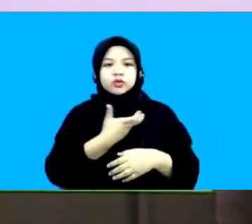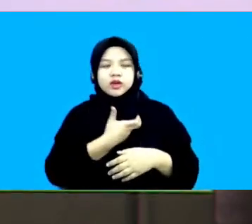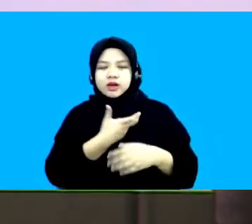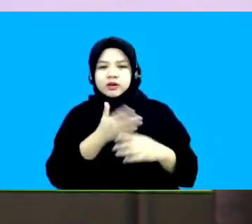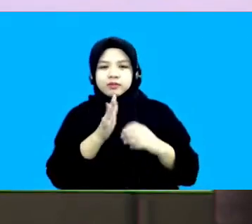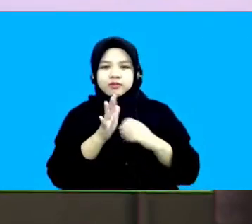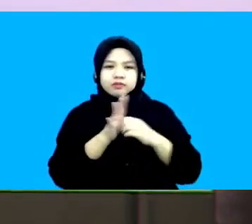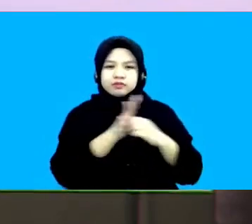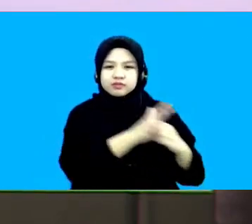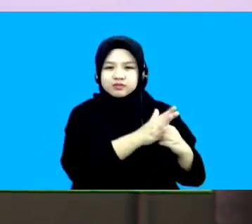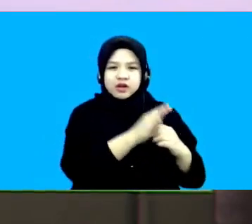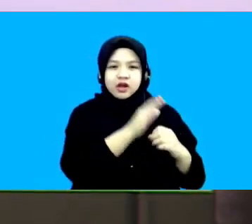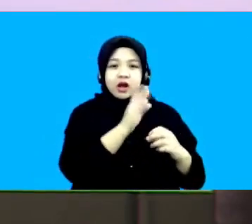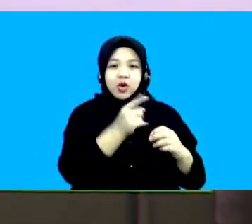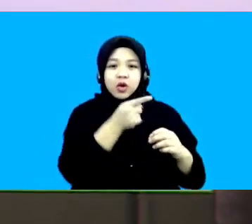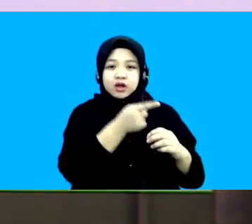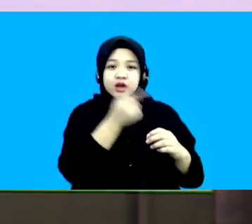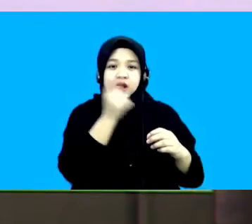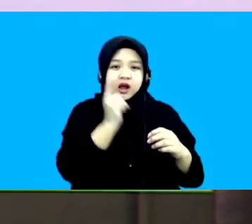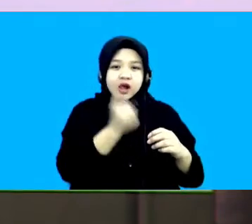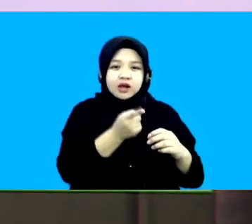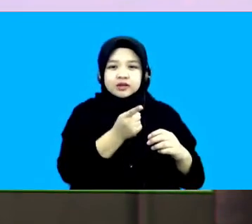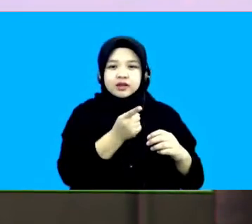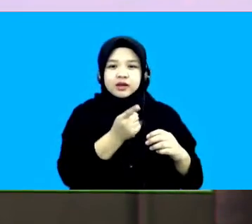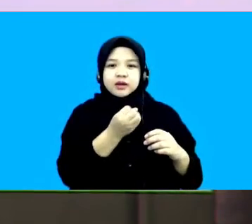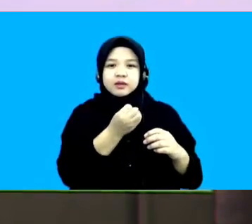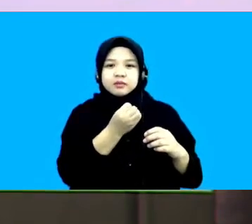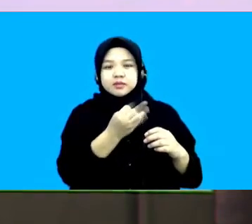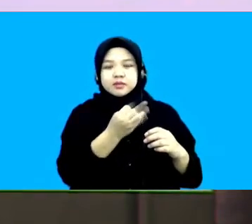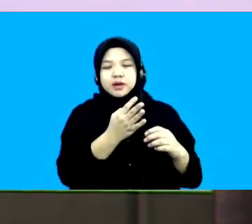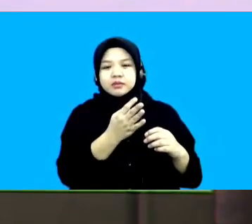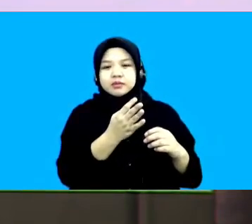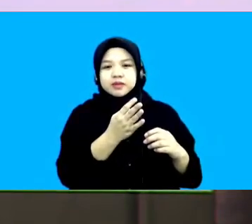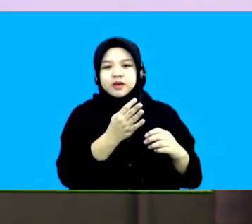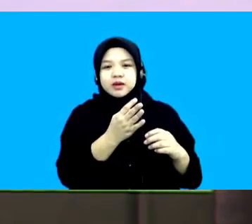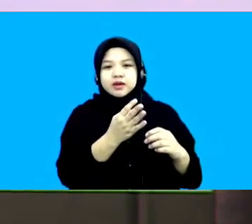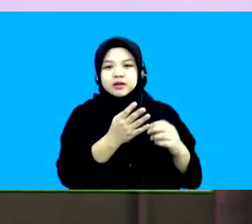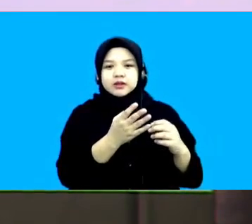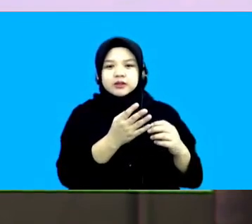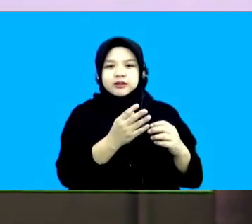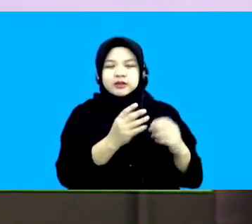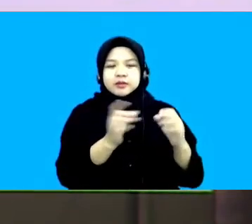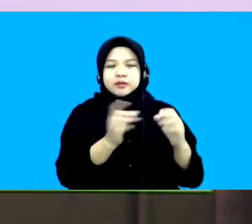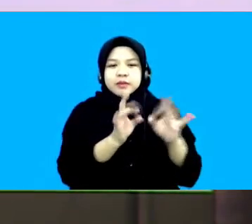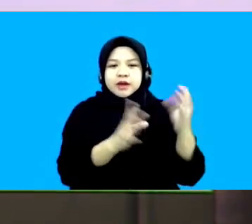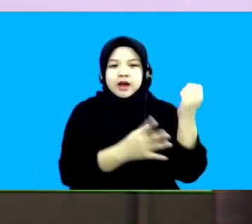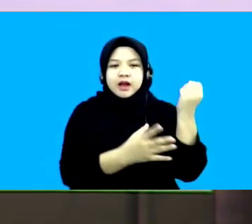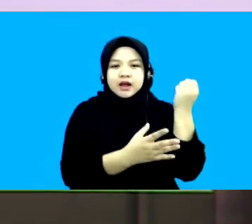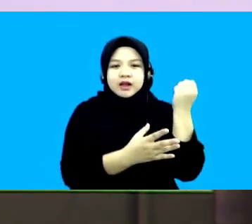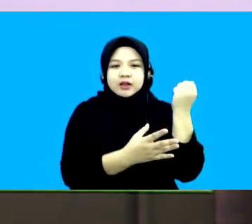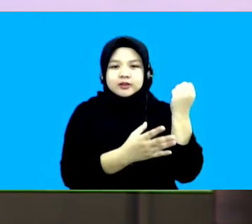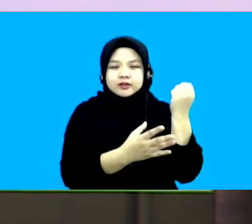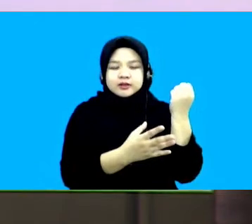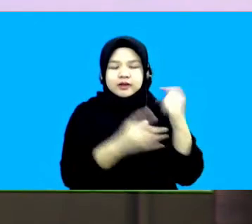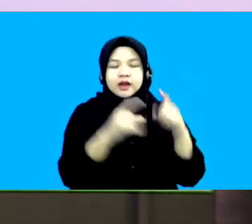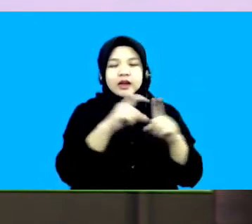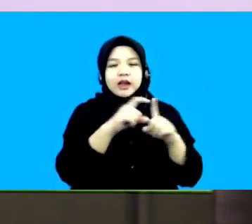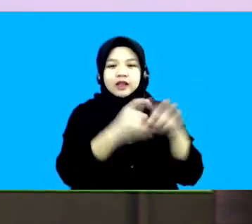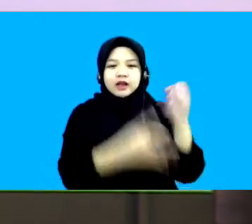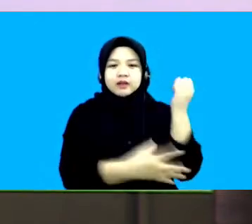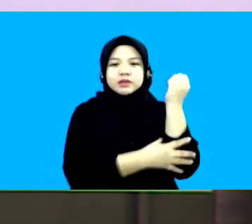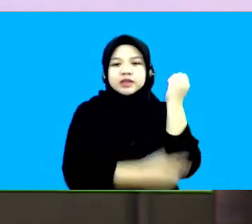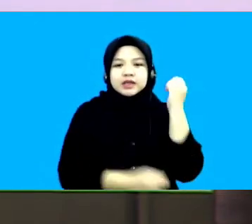judge someone to be poor? Thank you. And maybe I continue with the next question to Pak Bambang.